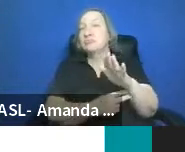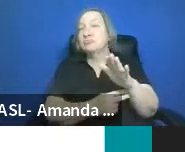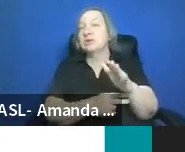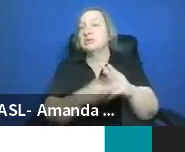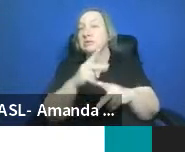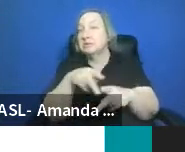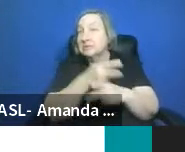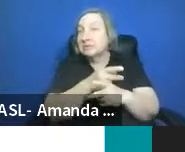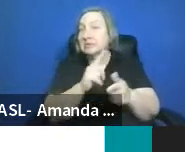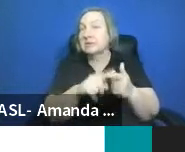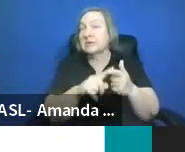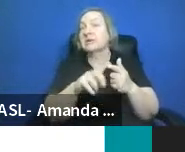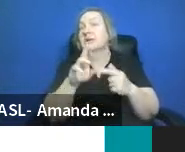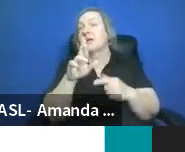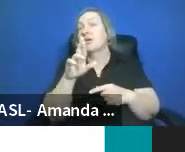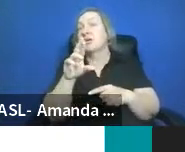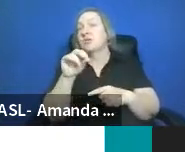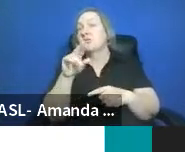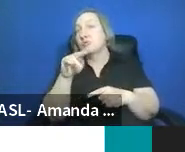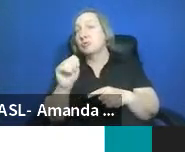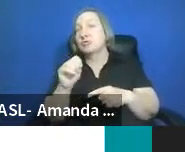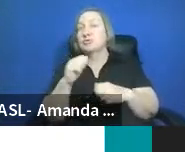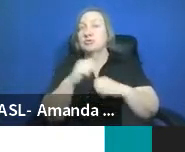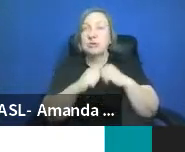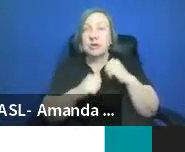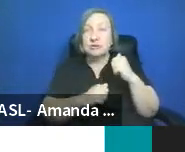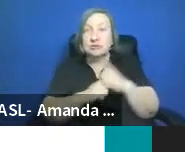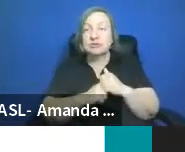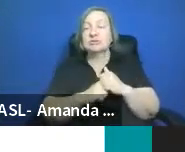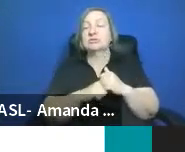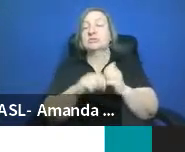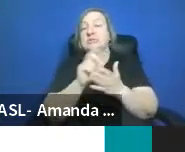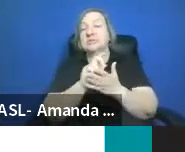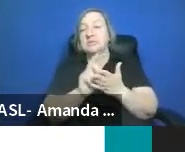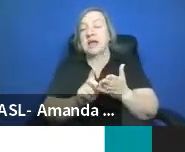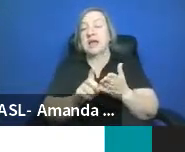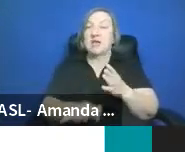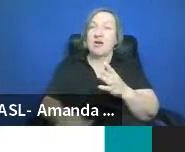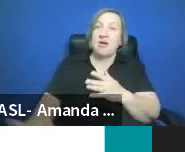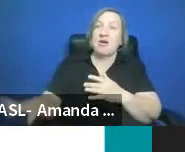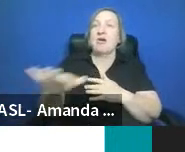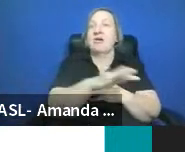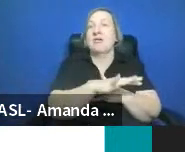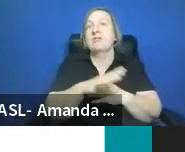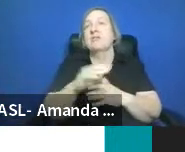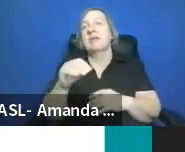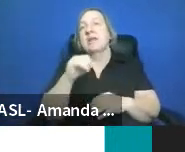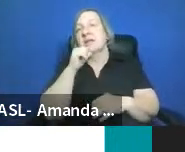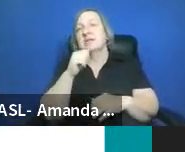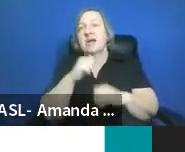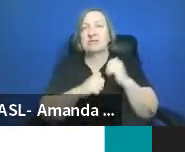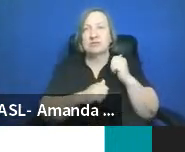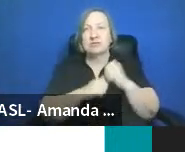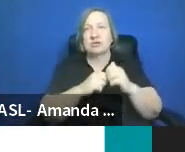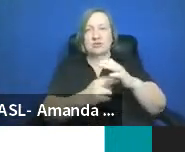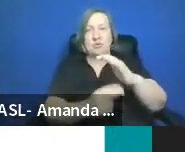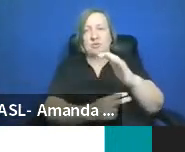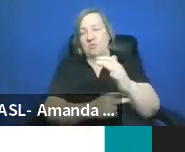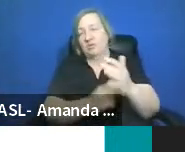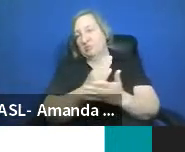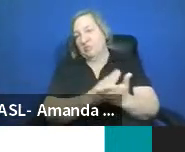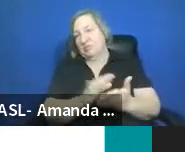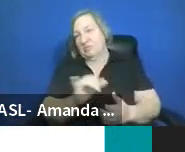route-wide structured design and non-structural elements as well that can apply to any option that we pick. Next